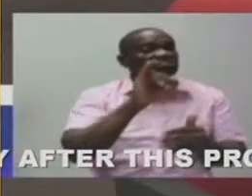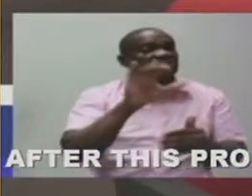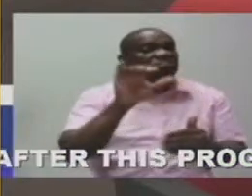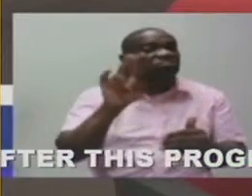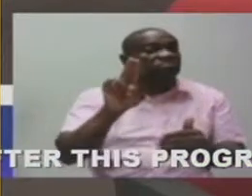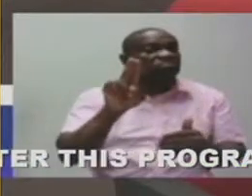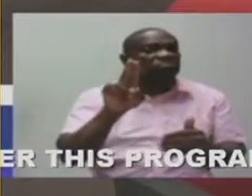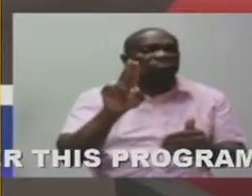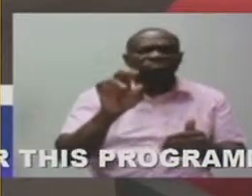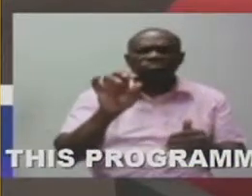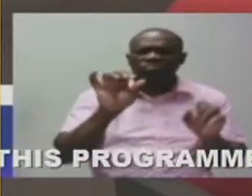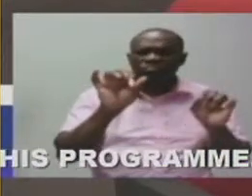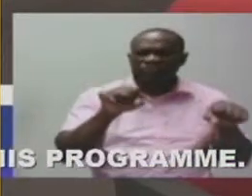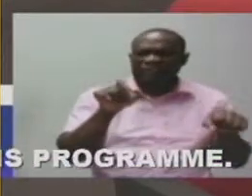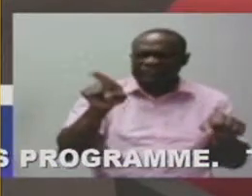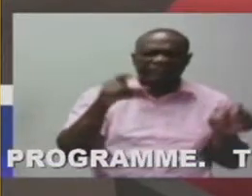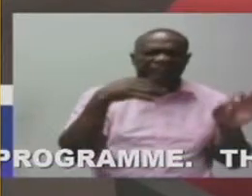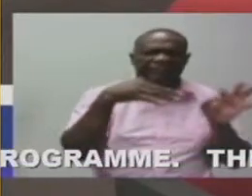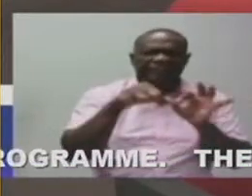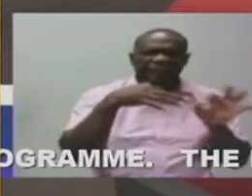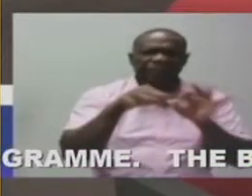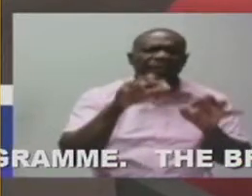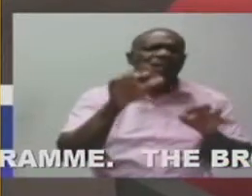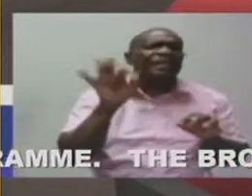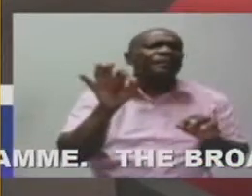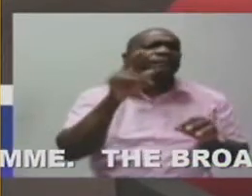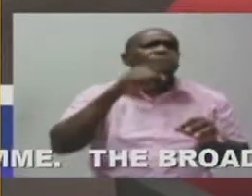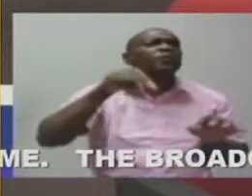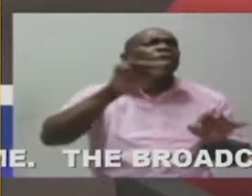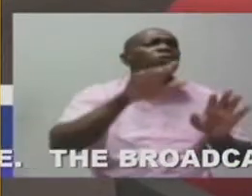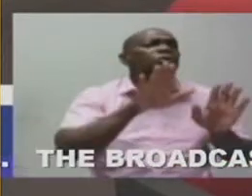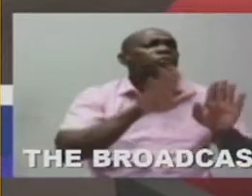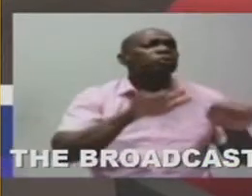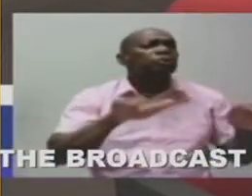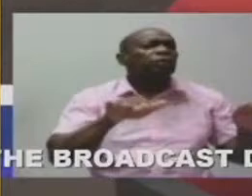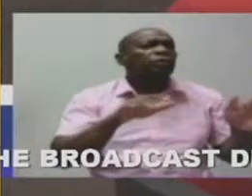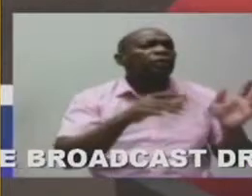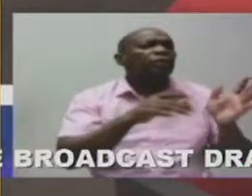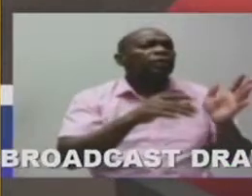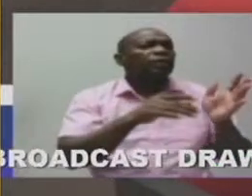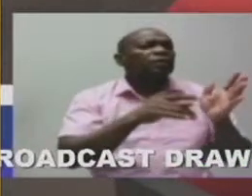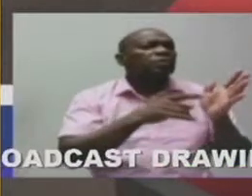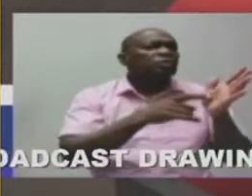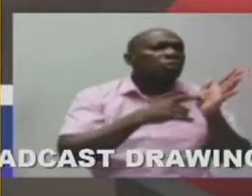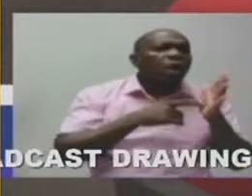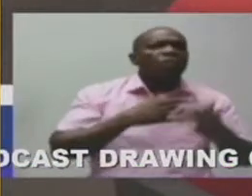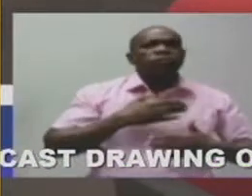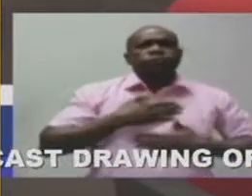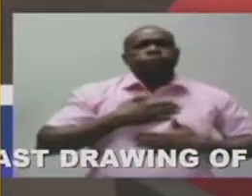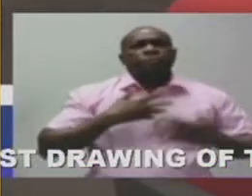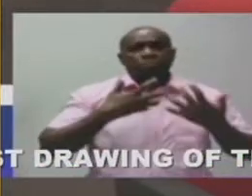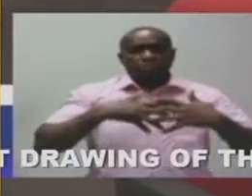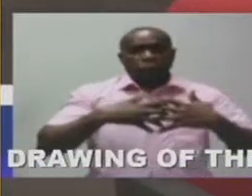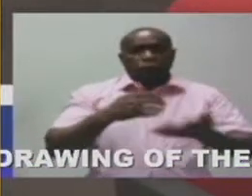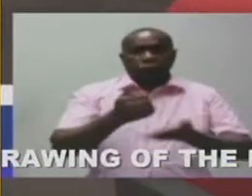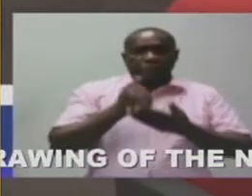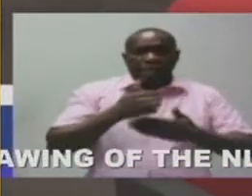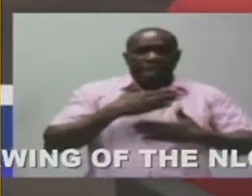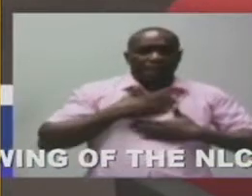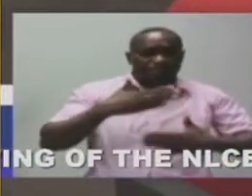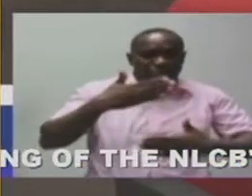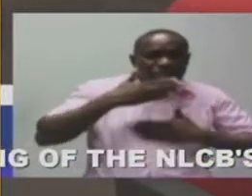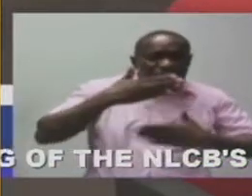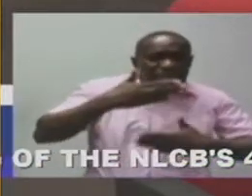able to say if those in ICU require any sort of ventilation, and also if those children have